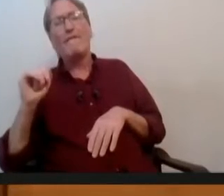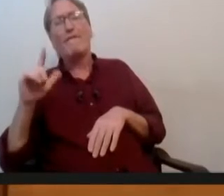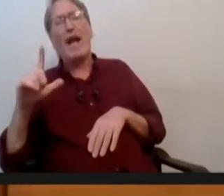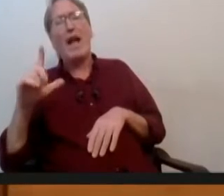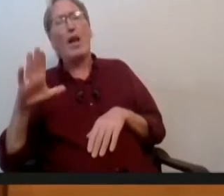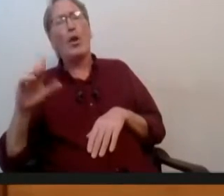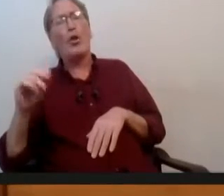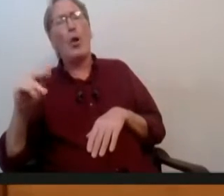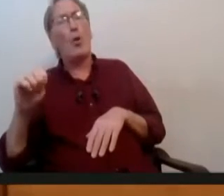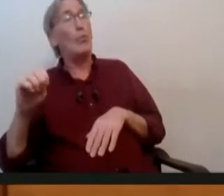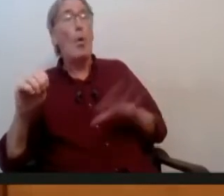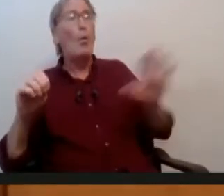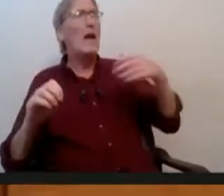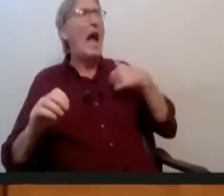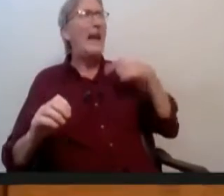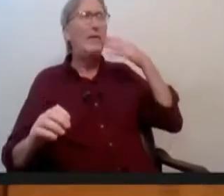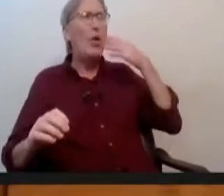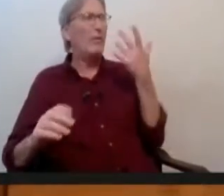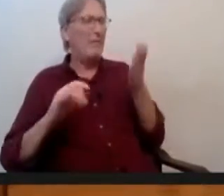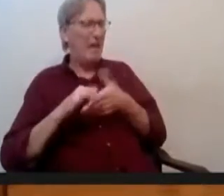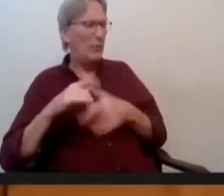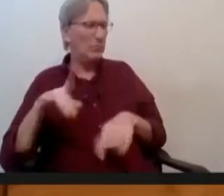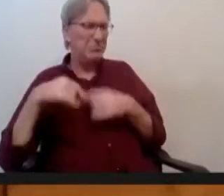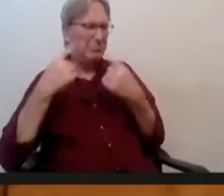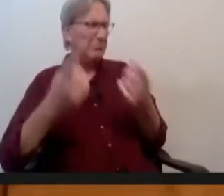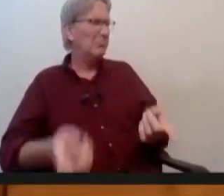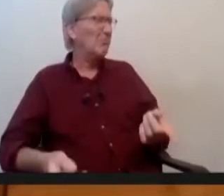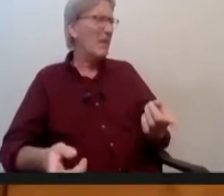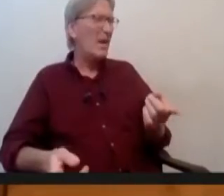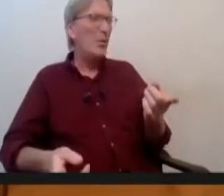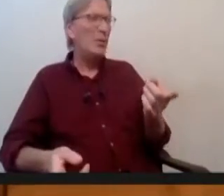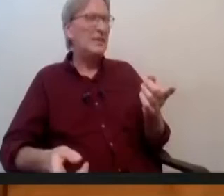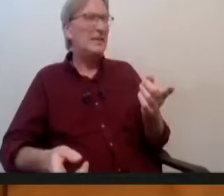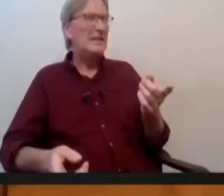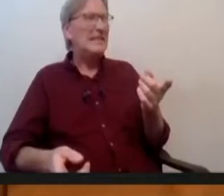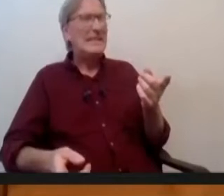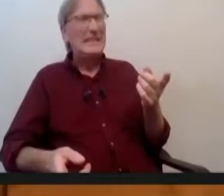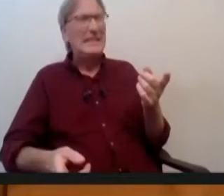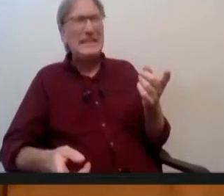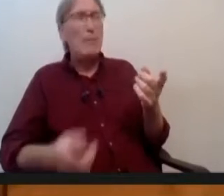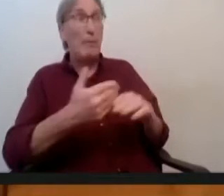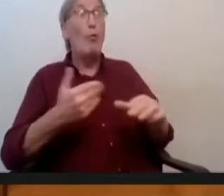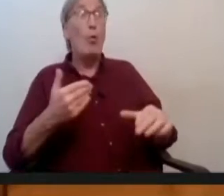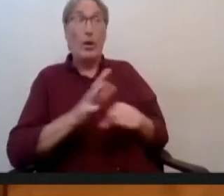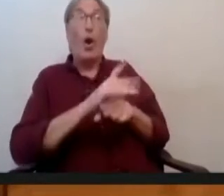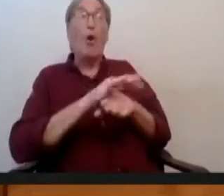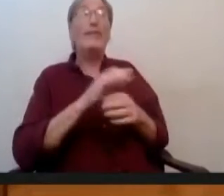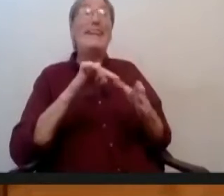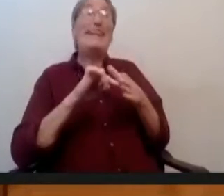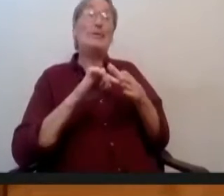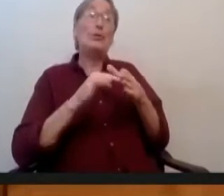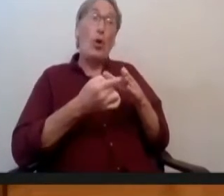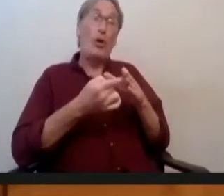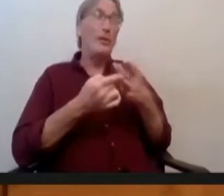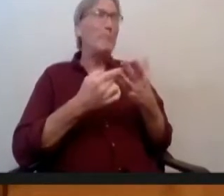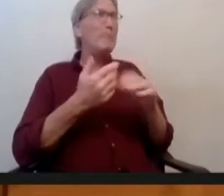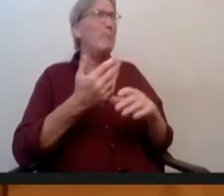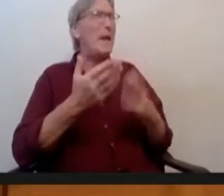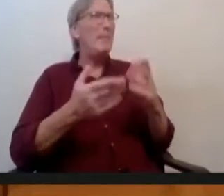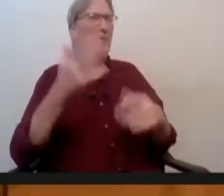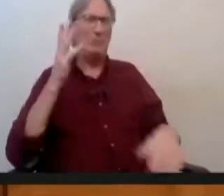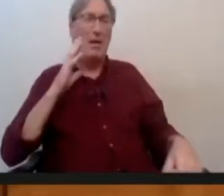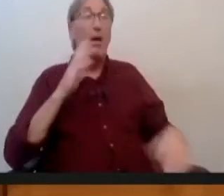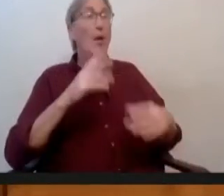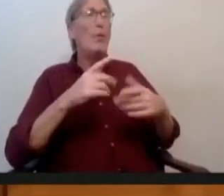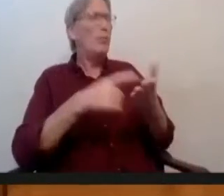And I know it's been going on it's been sort of floating out there like pre-COVID, perhaps even that long ago. Okay. Discussions